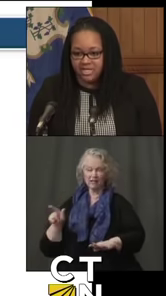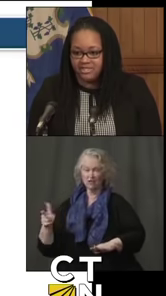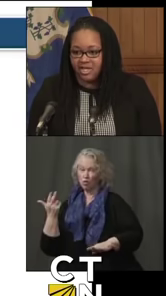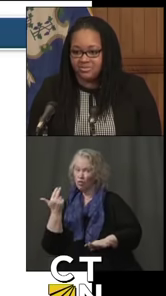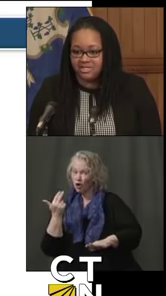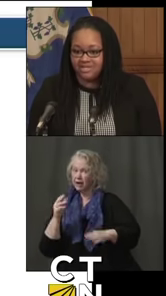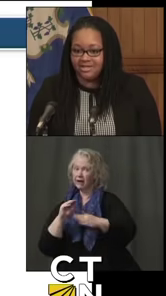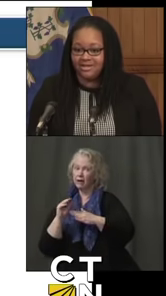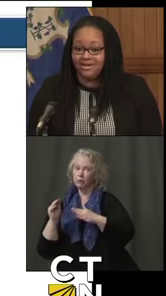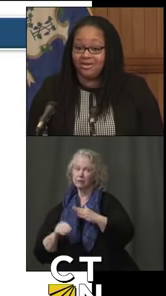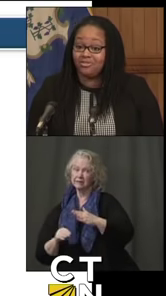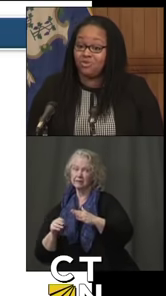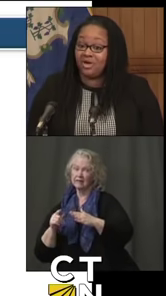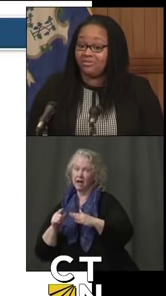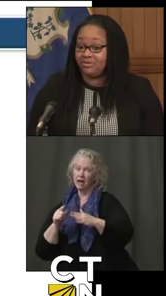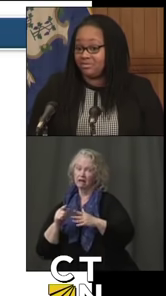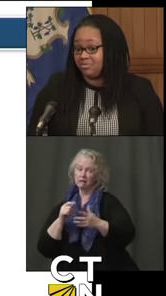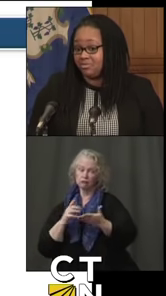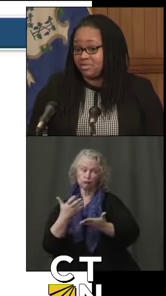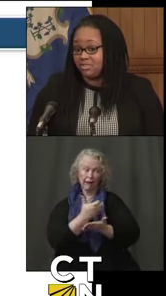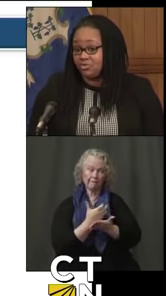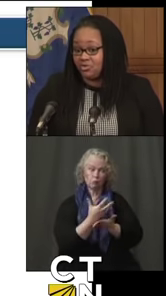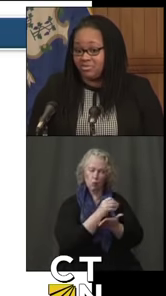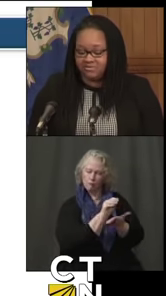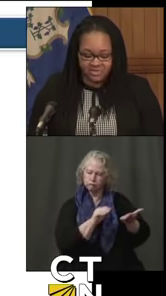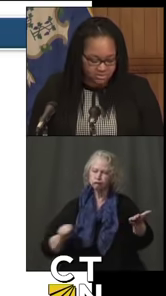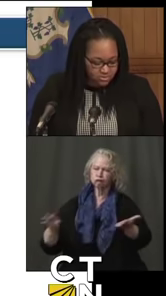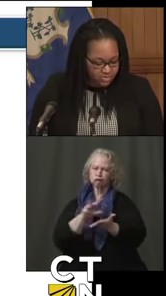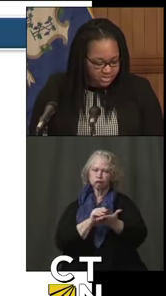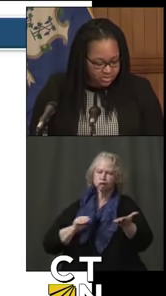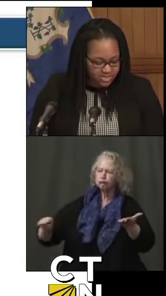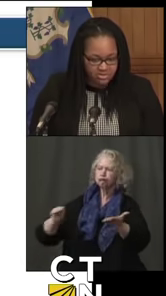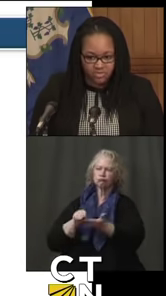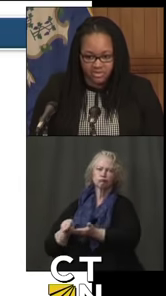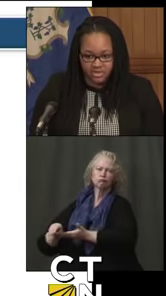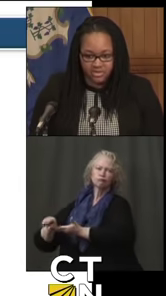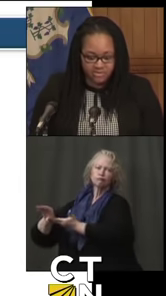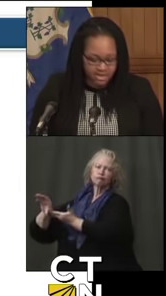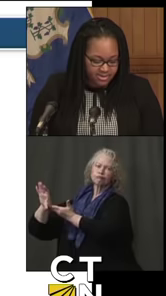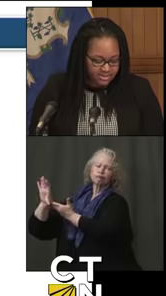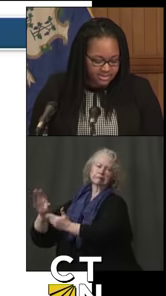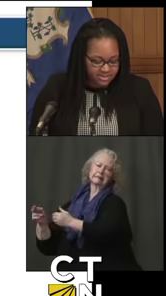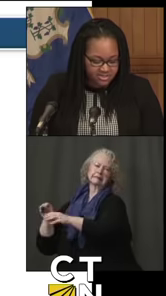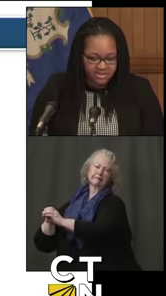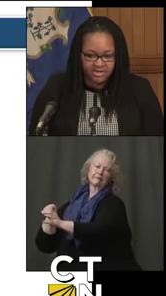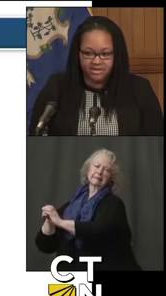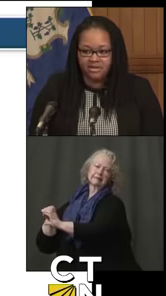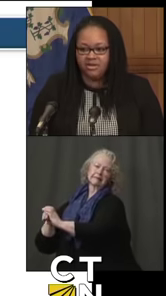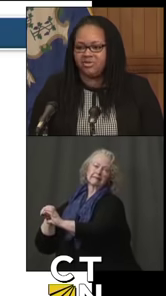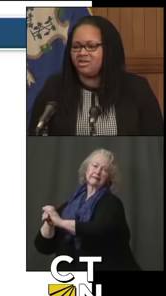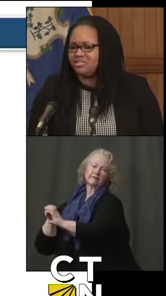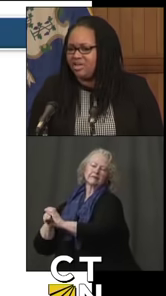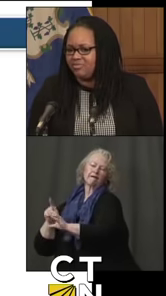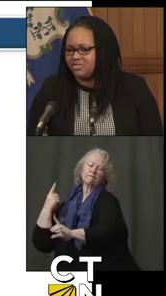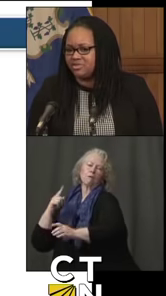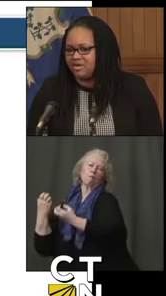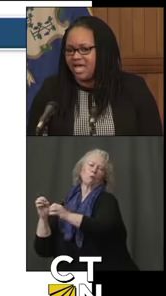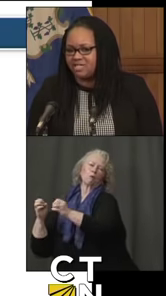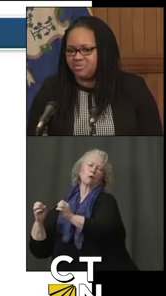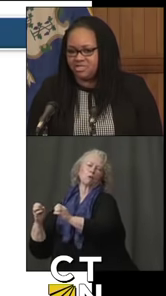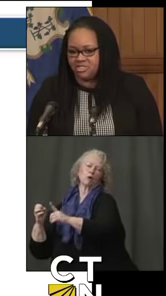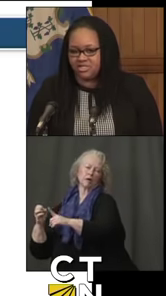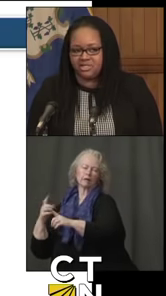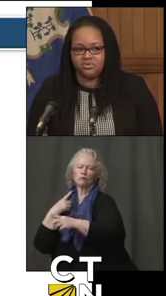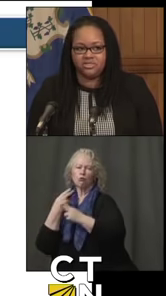revenues, and that's helped us not only weather the storm in fiscal 2021 as anticipated, but also helped us with our